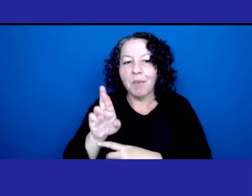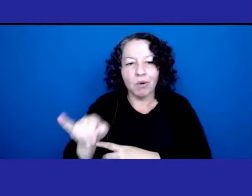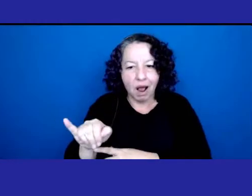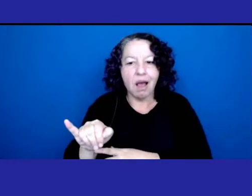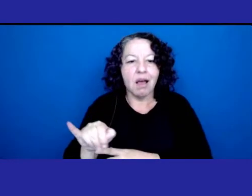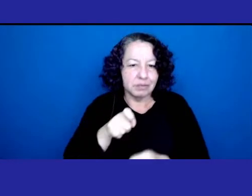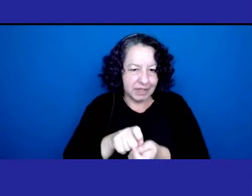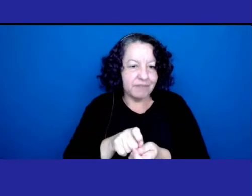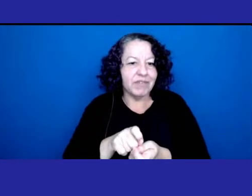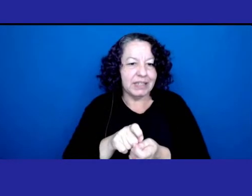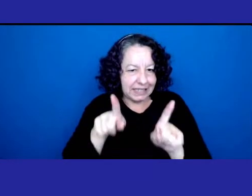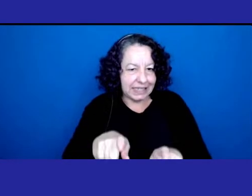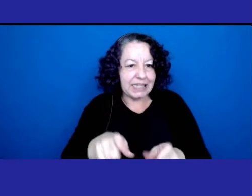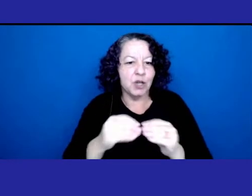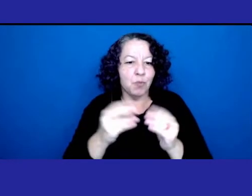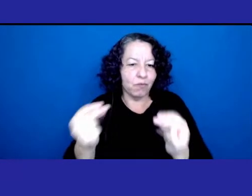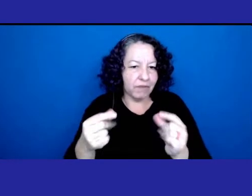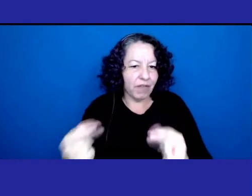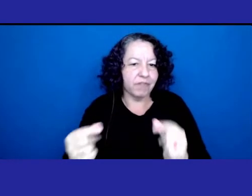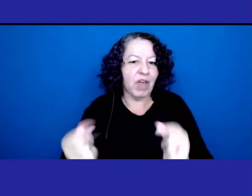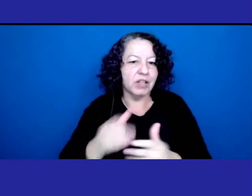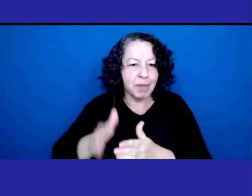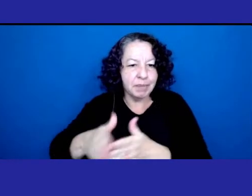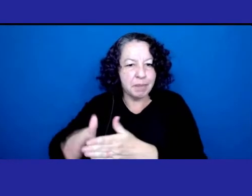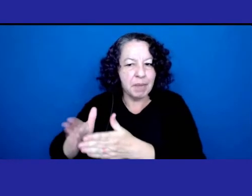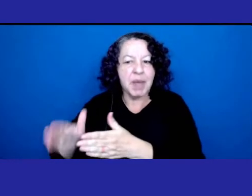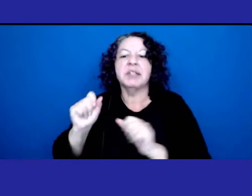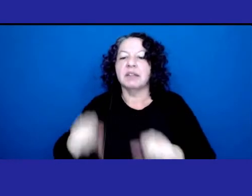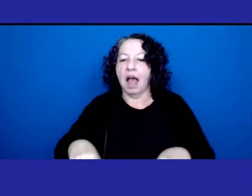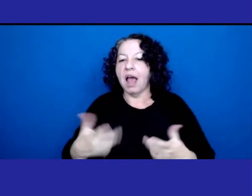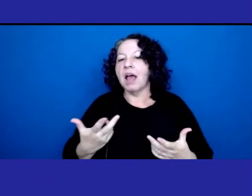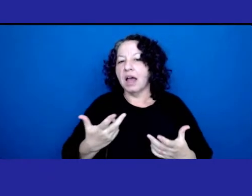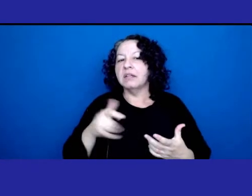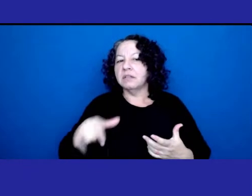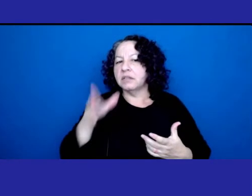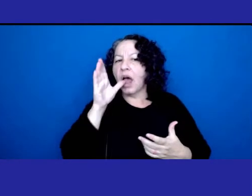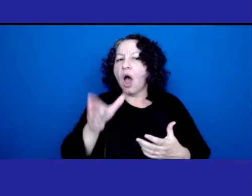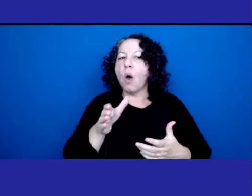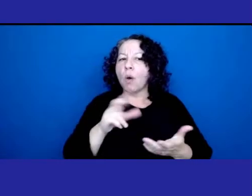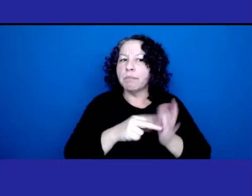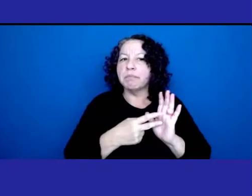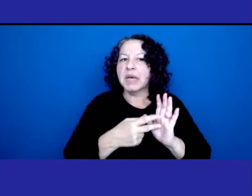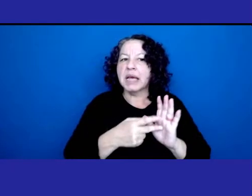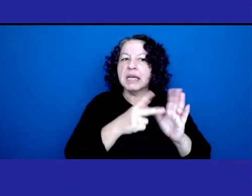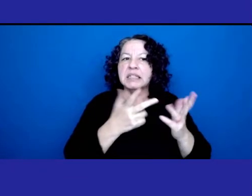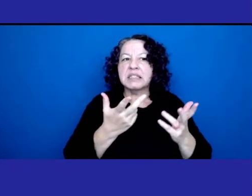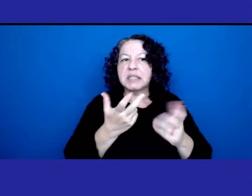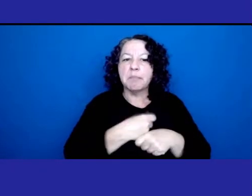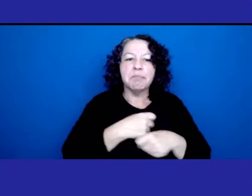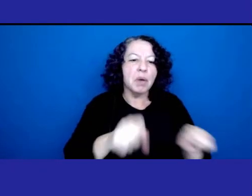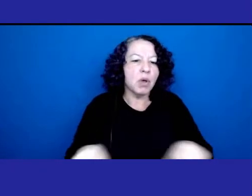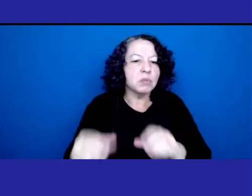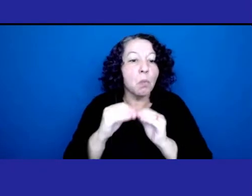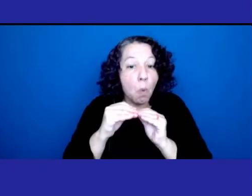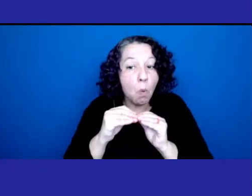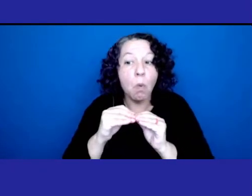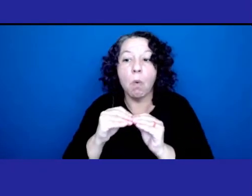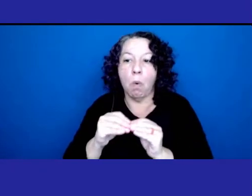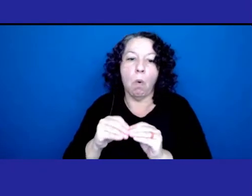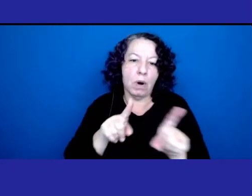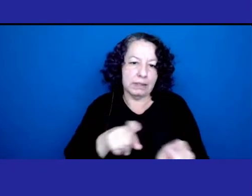particular are getting faster. And that will enable, more studies to be done. I